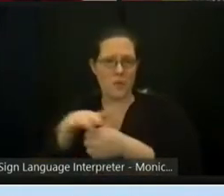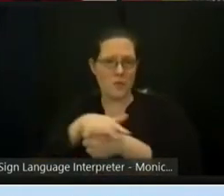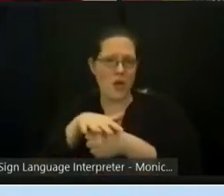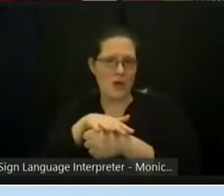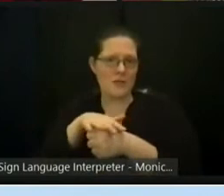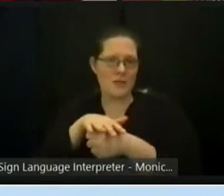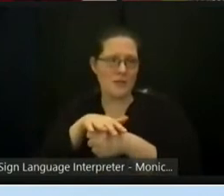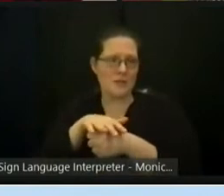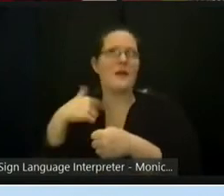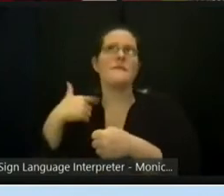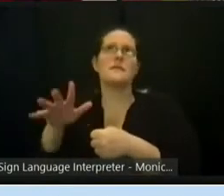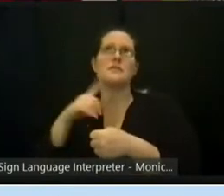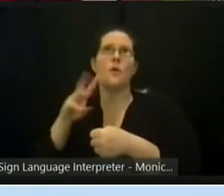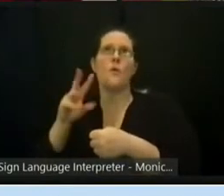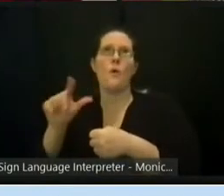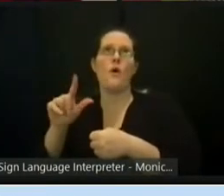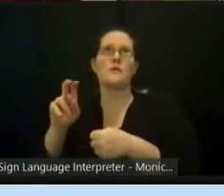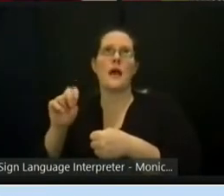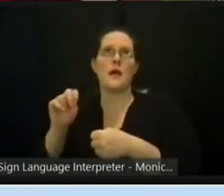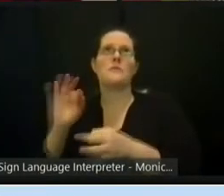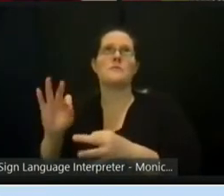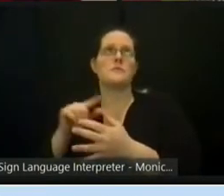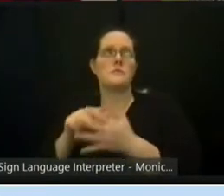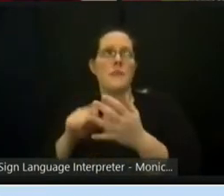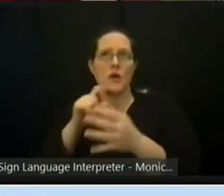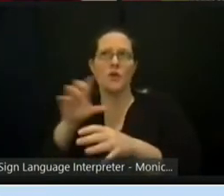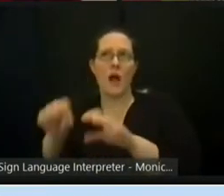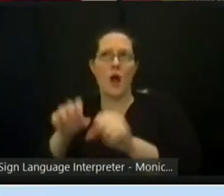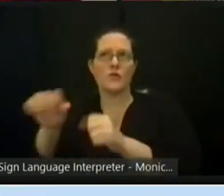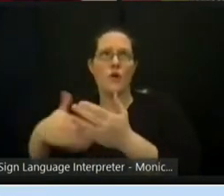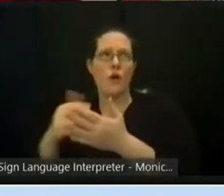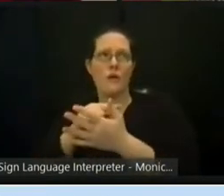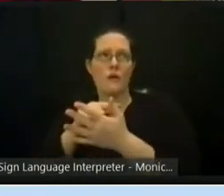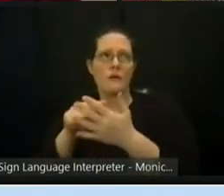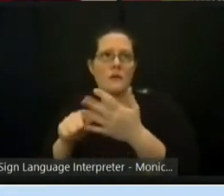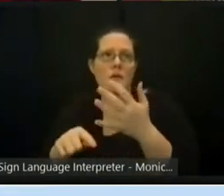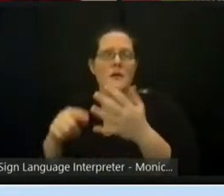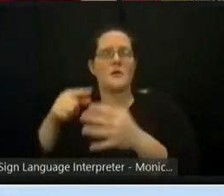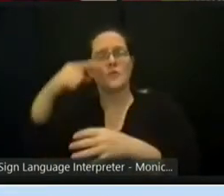Did I say Walltown? Okay, I want to make sure.